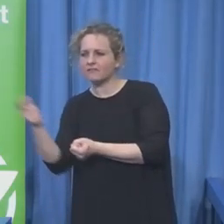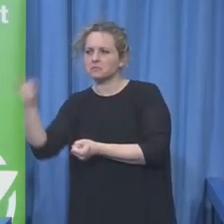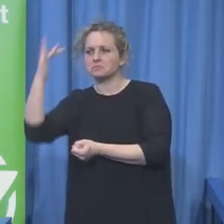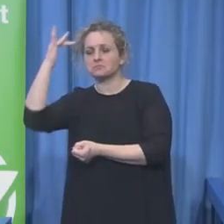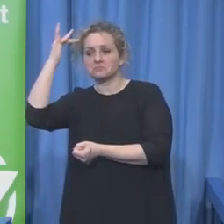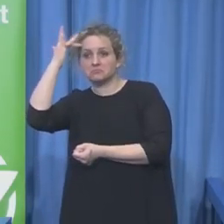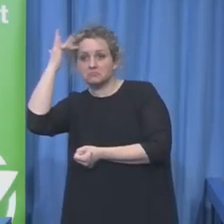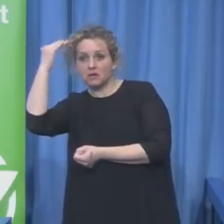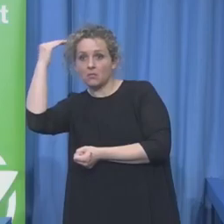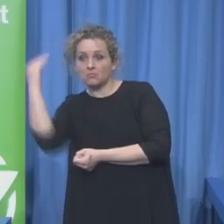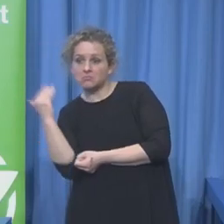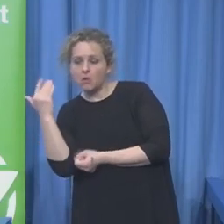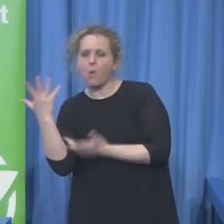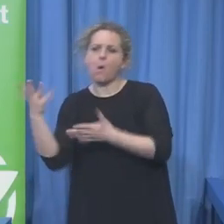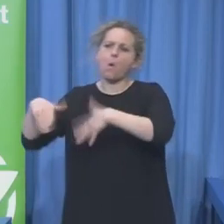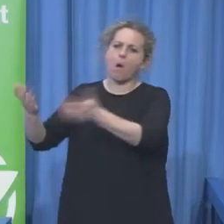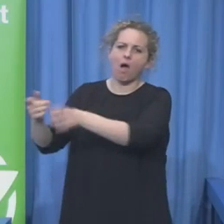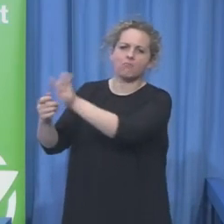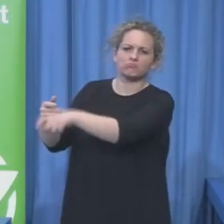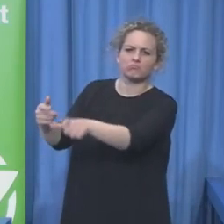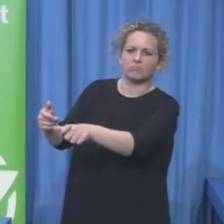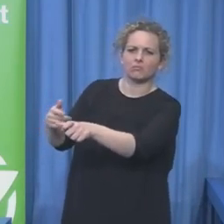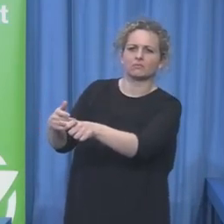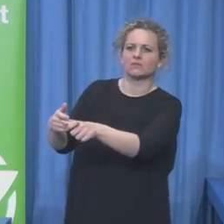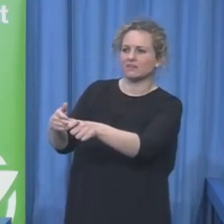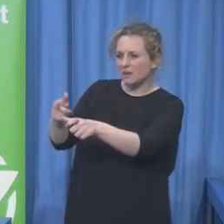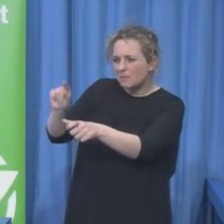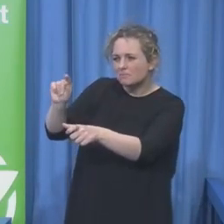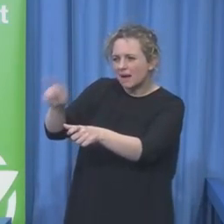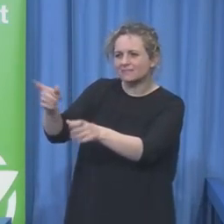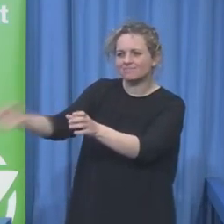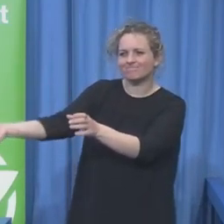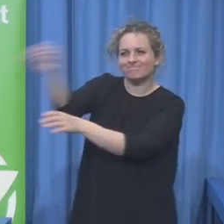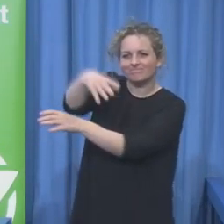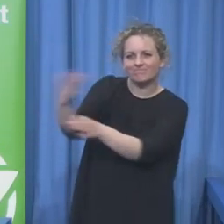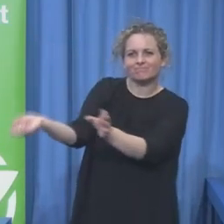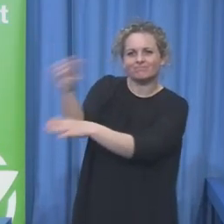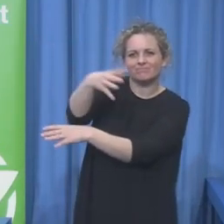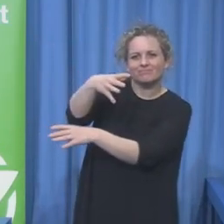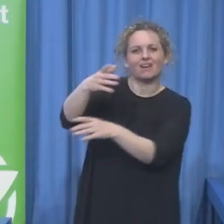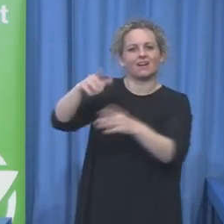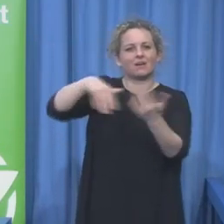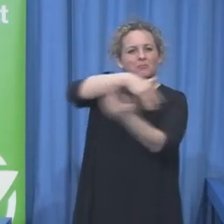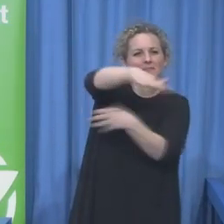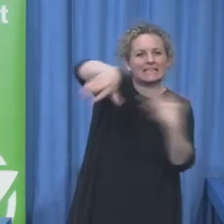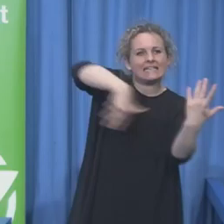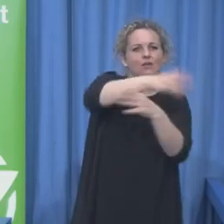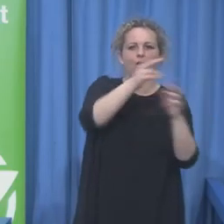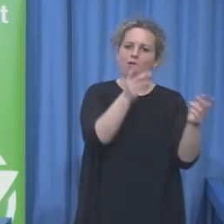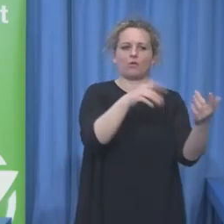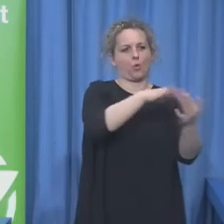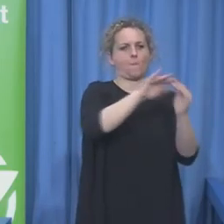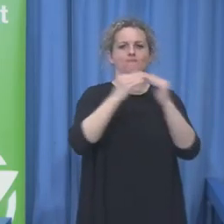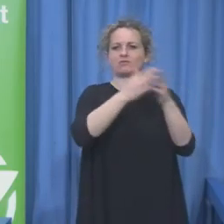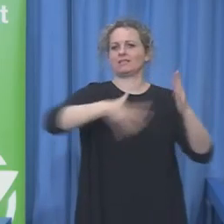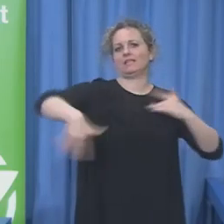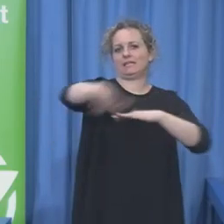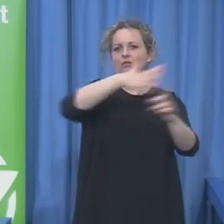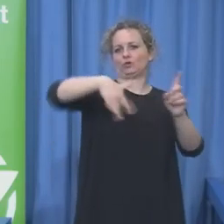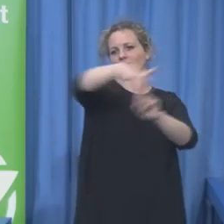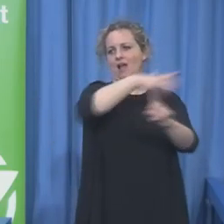well as people from the community. And in such cases, the employers are very flexible and they